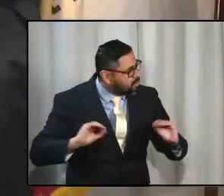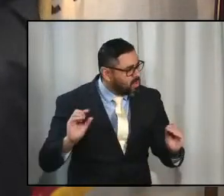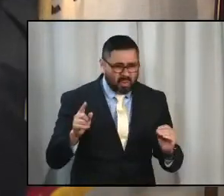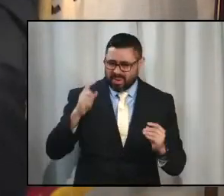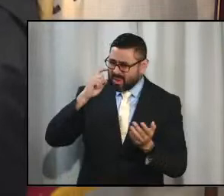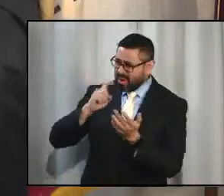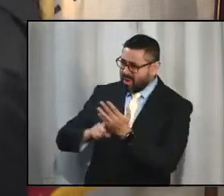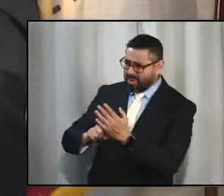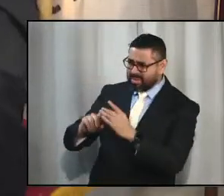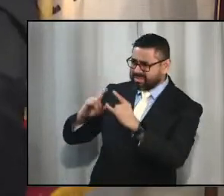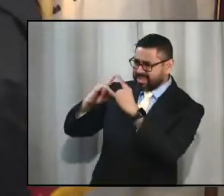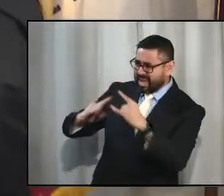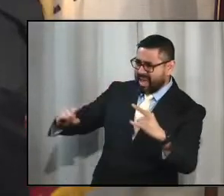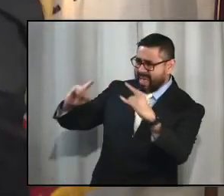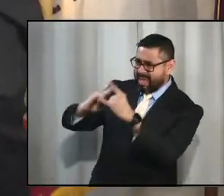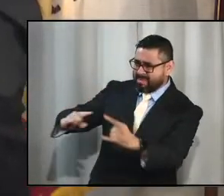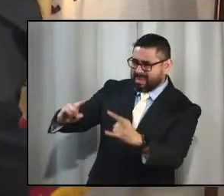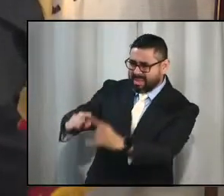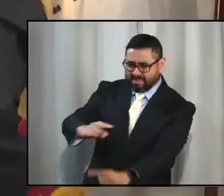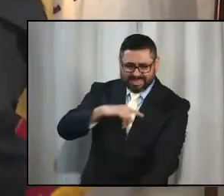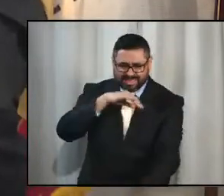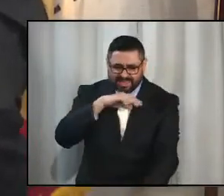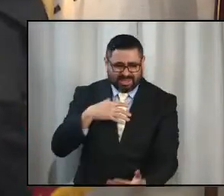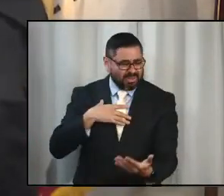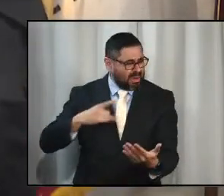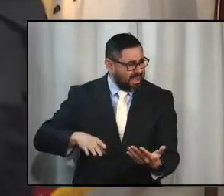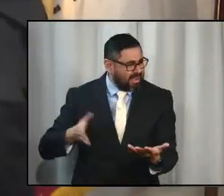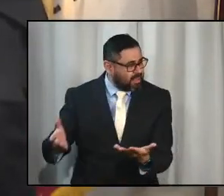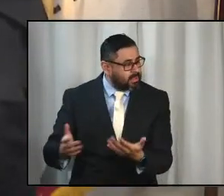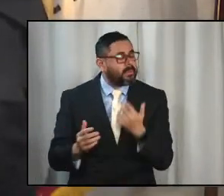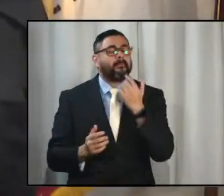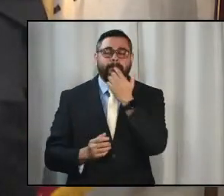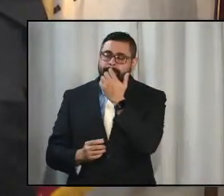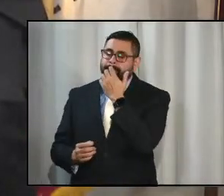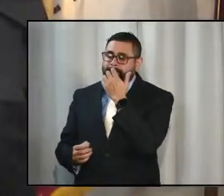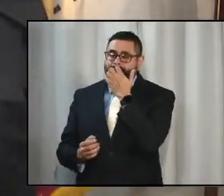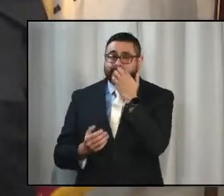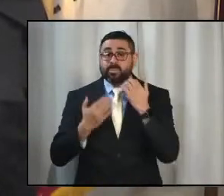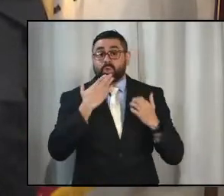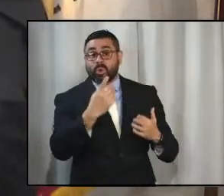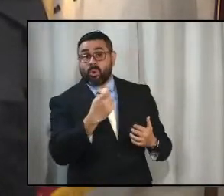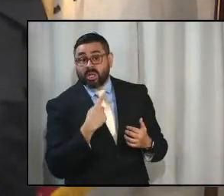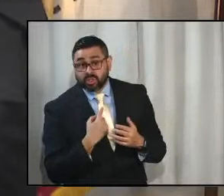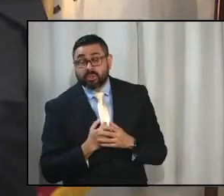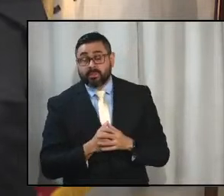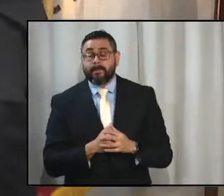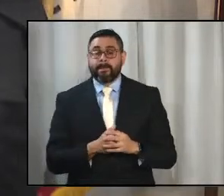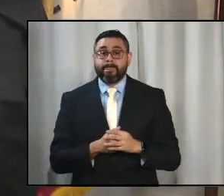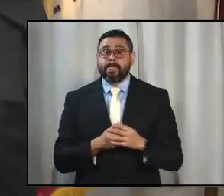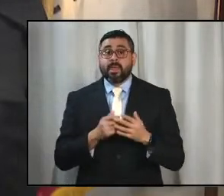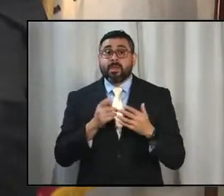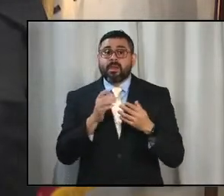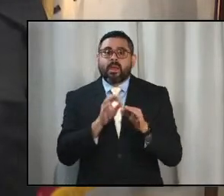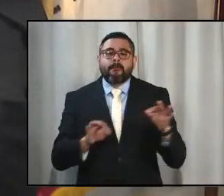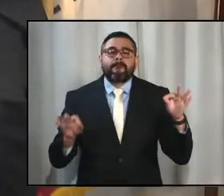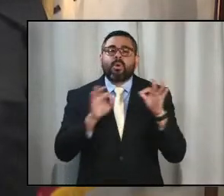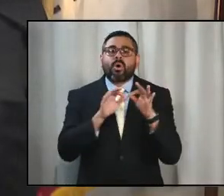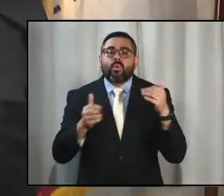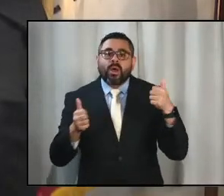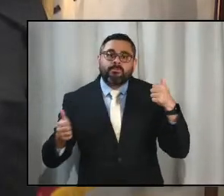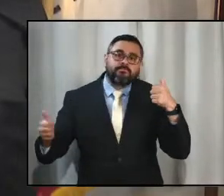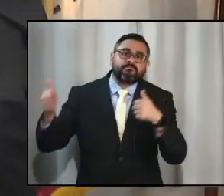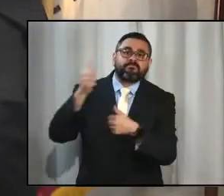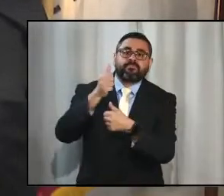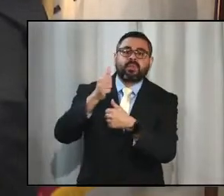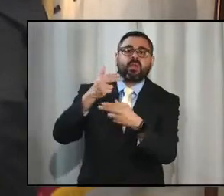do they call? Yeah, so that's a great question, Mayor. And there's a variety of ways to reach the police department. The priority or the primary way is through our